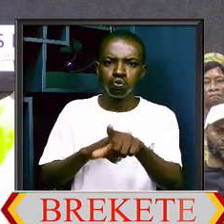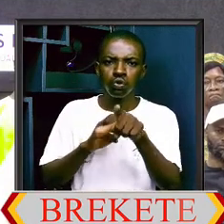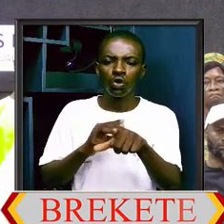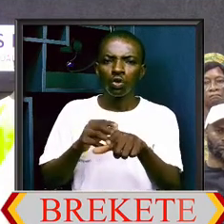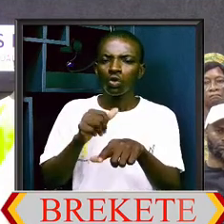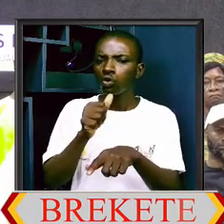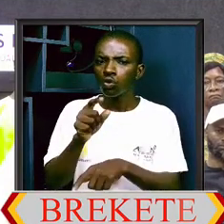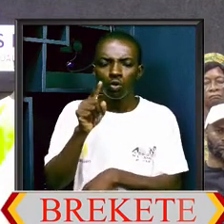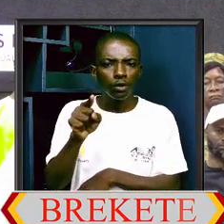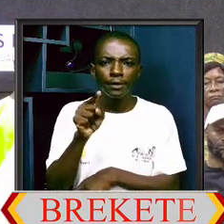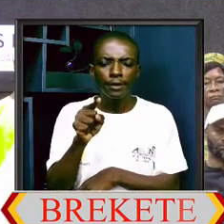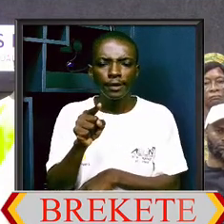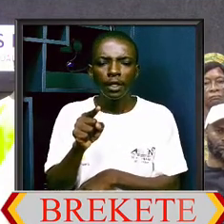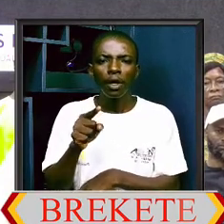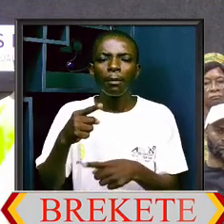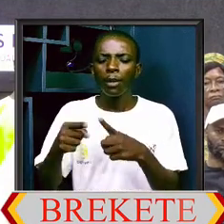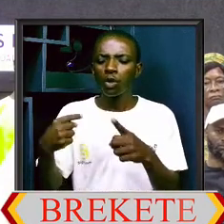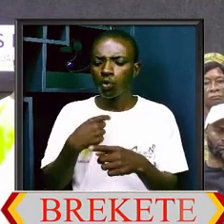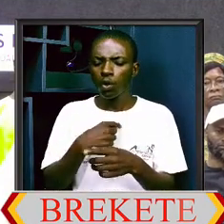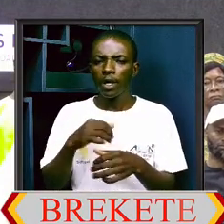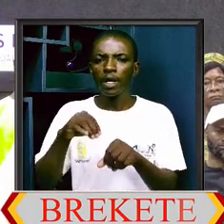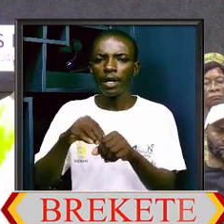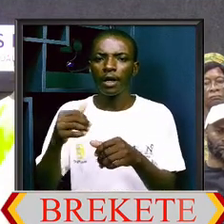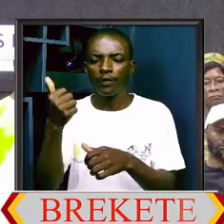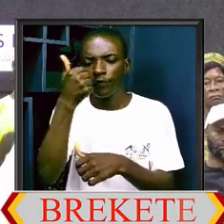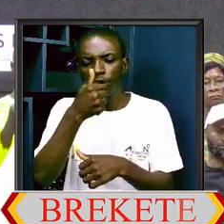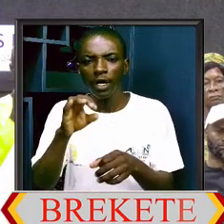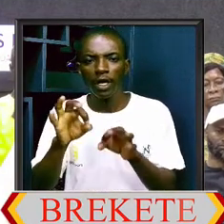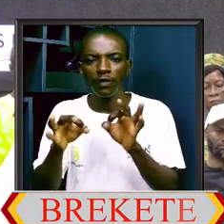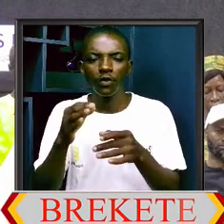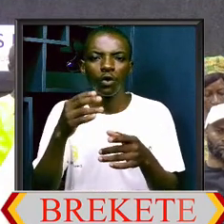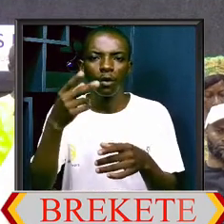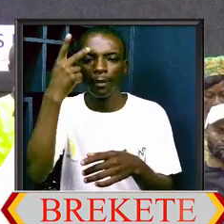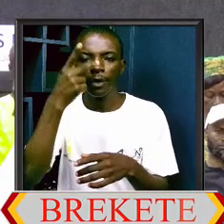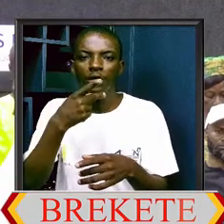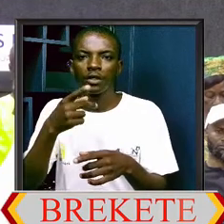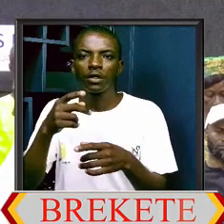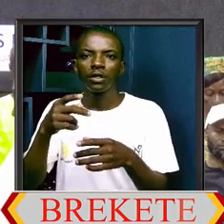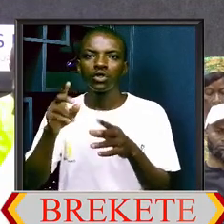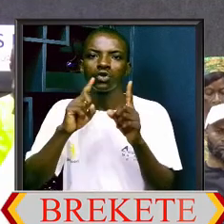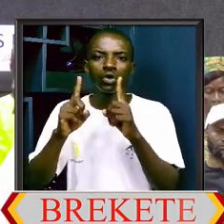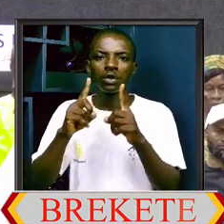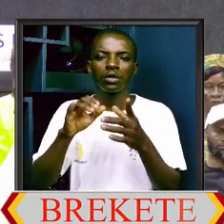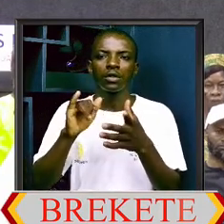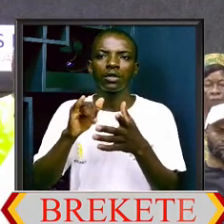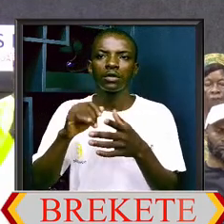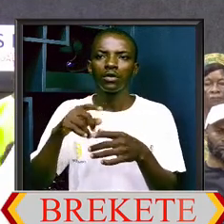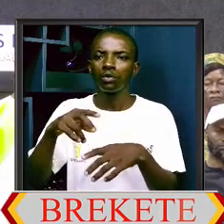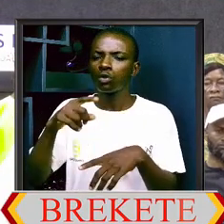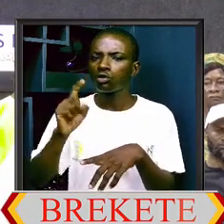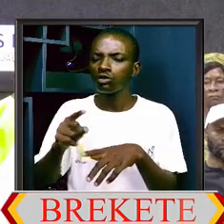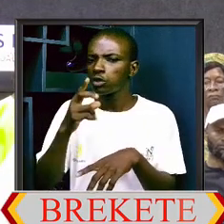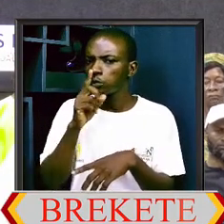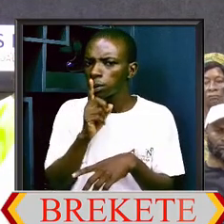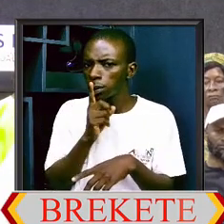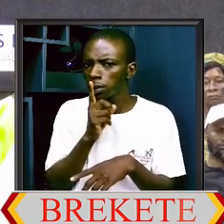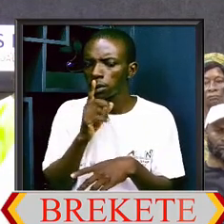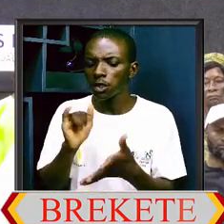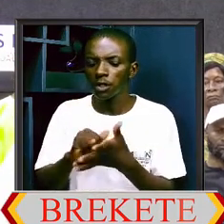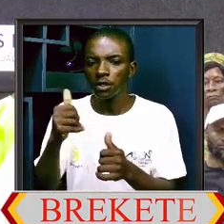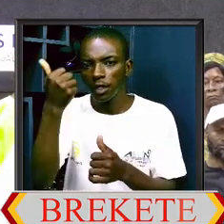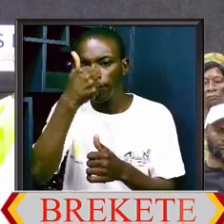hand oh you we Africa in Africa if if your parents they talk you must keep quiet that is Africa for